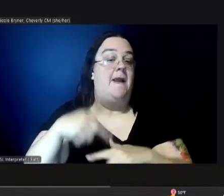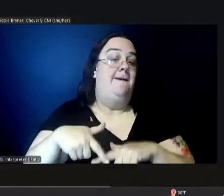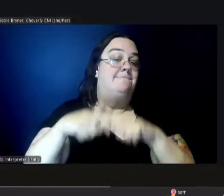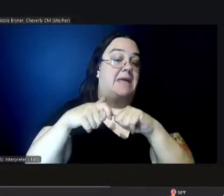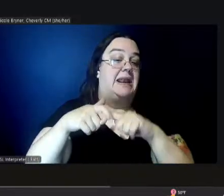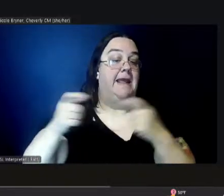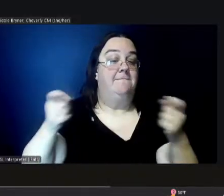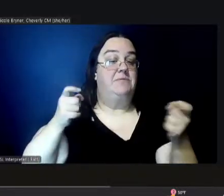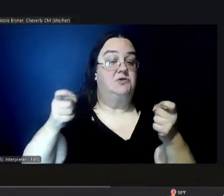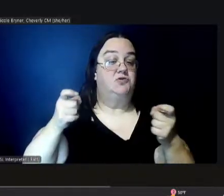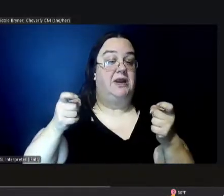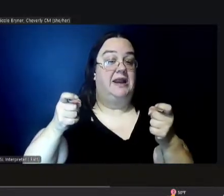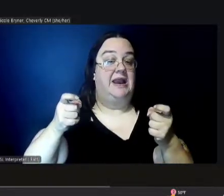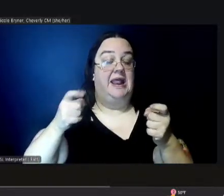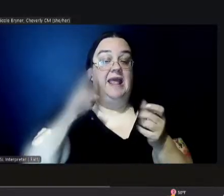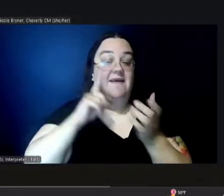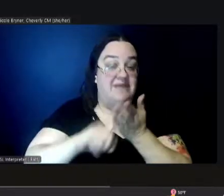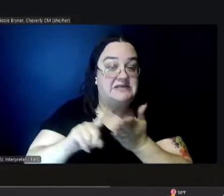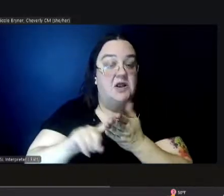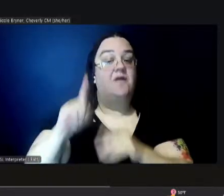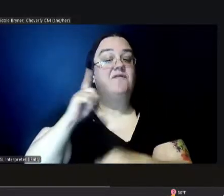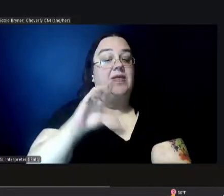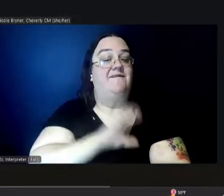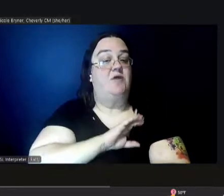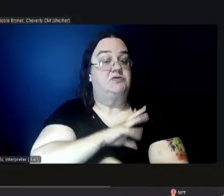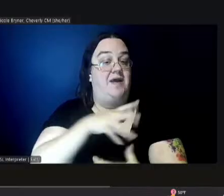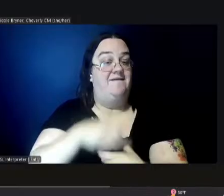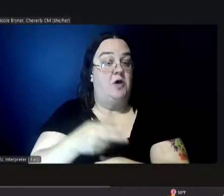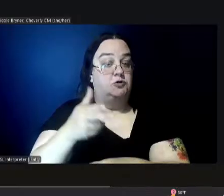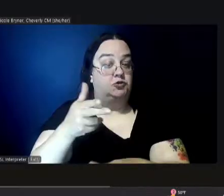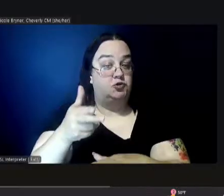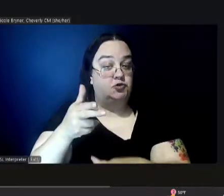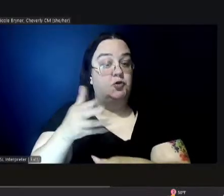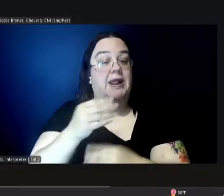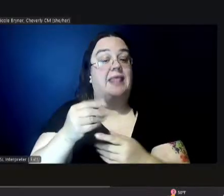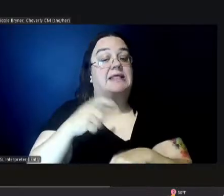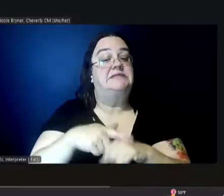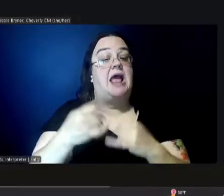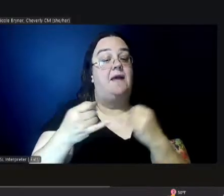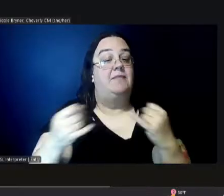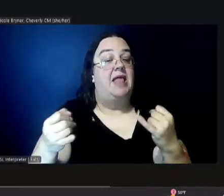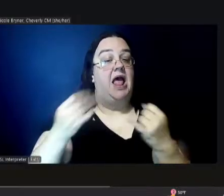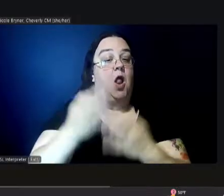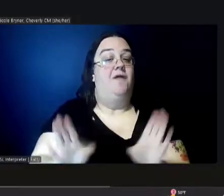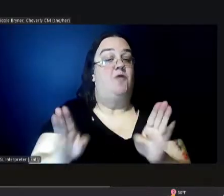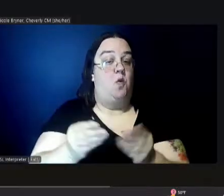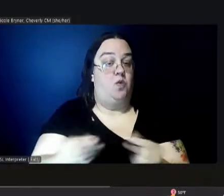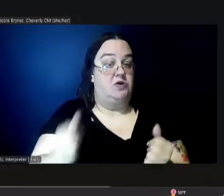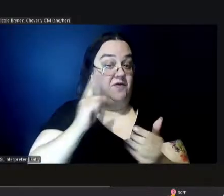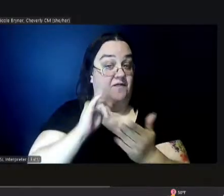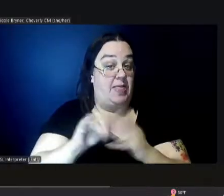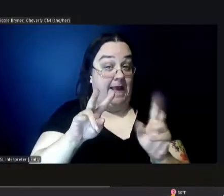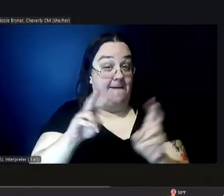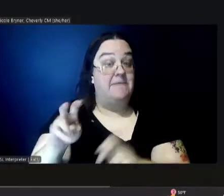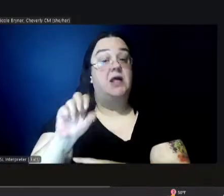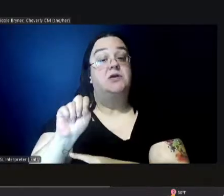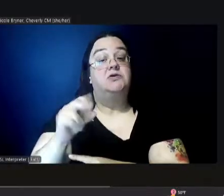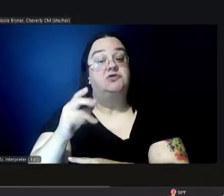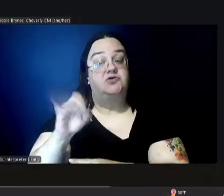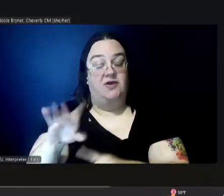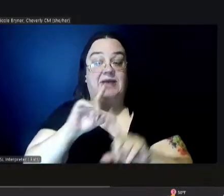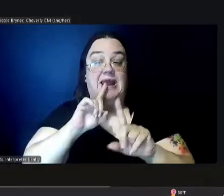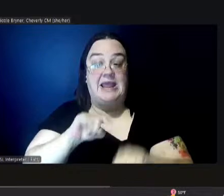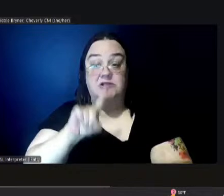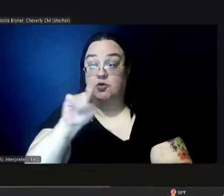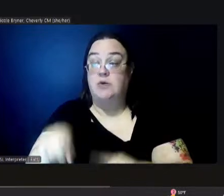on the officer-involved shooting and the timeline of the overall resolution of that matter. The Sheriff fielded questions from the Mayor